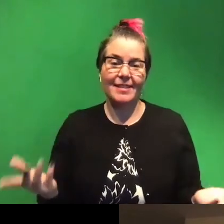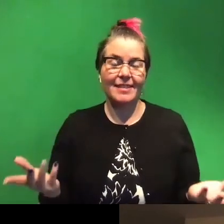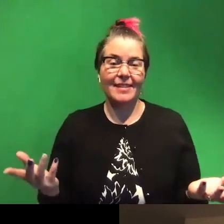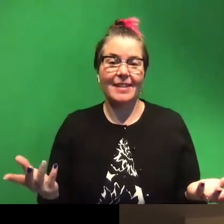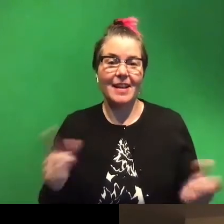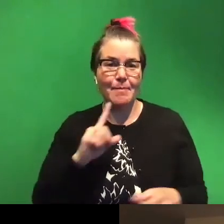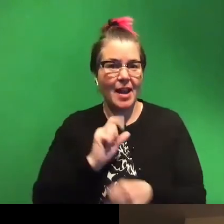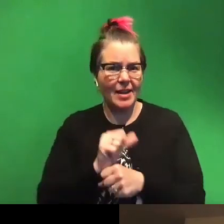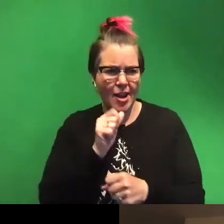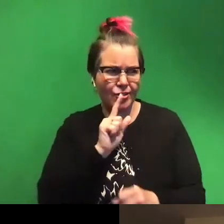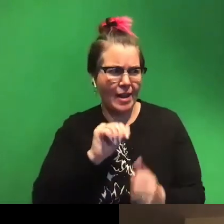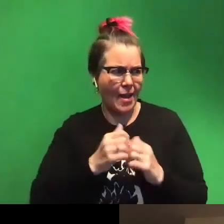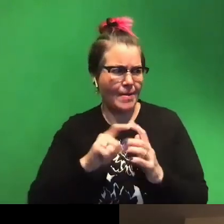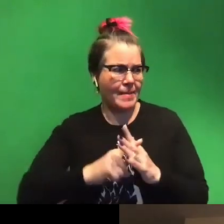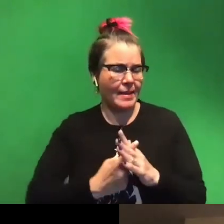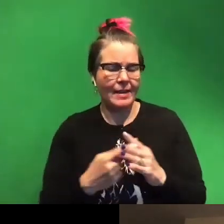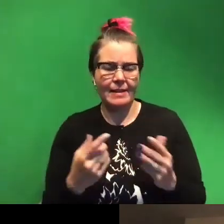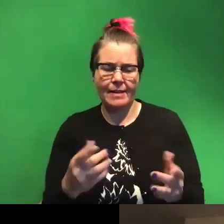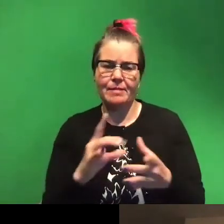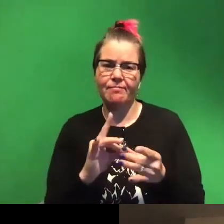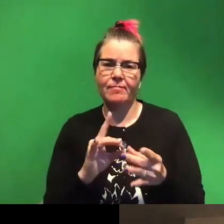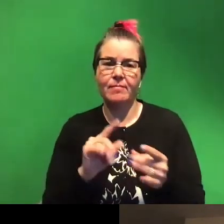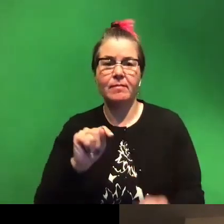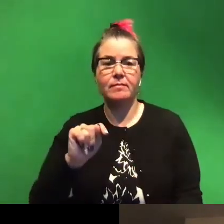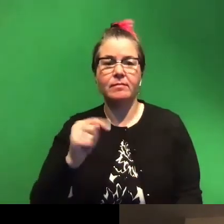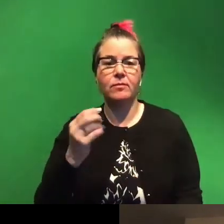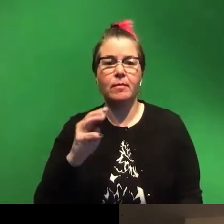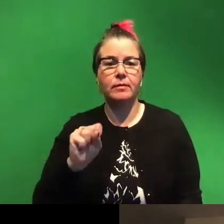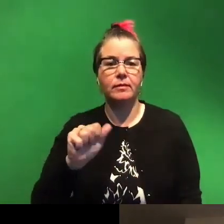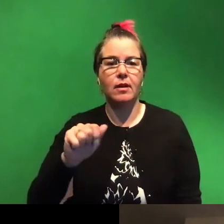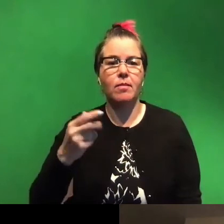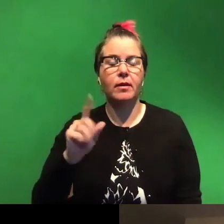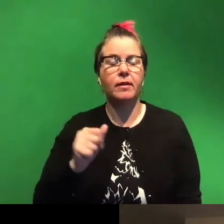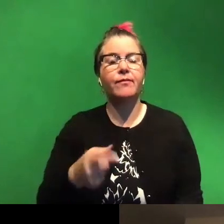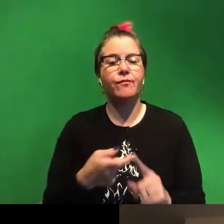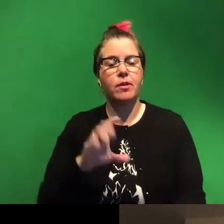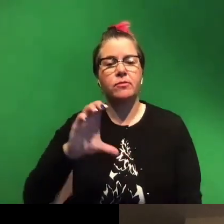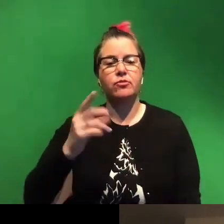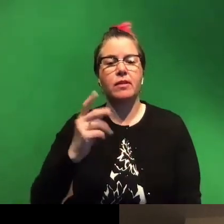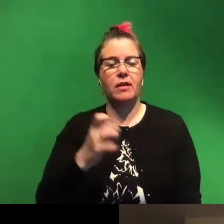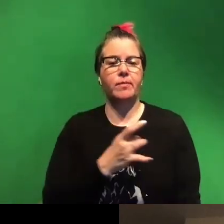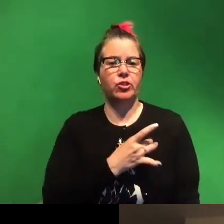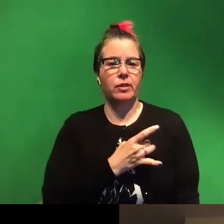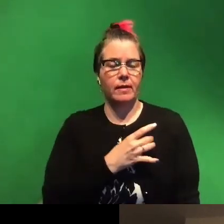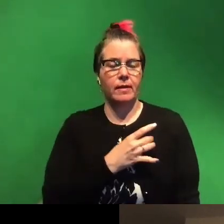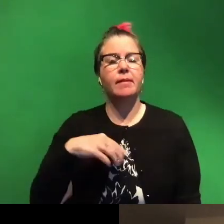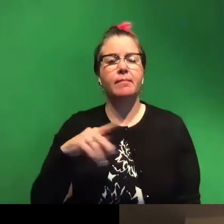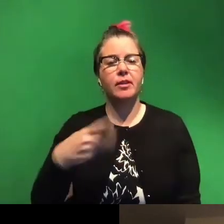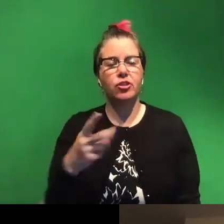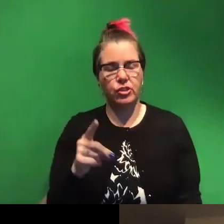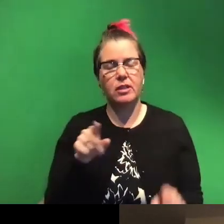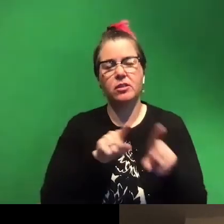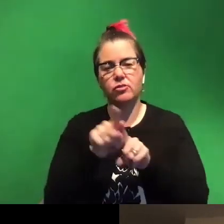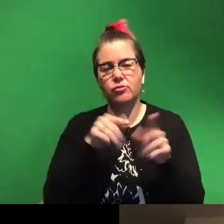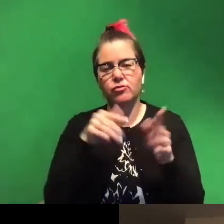I'm not sure how to begin. I was just going to say that I'm Tomas Ahumada. I'm from Chile. I'm doing a PhD in astronomy at the University